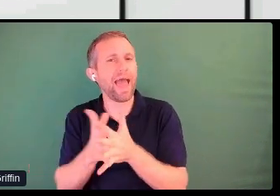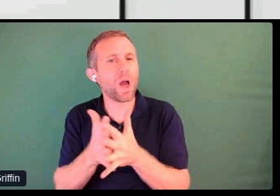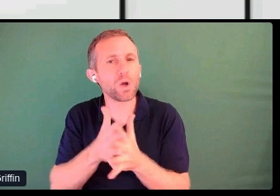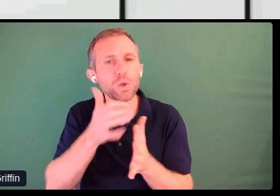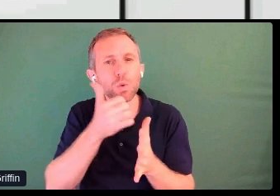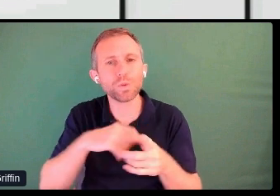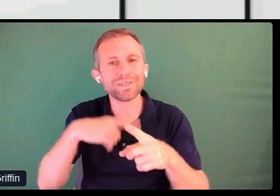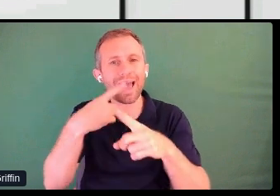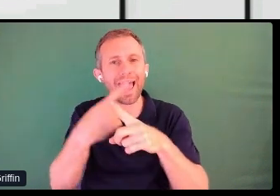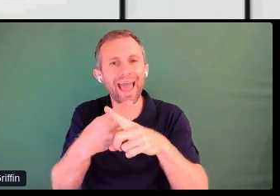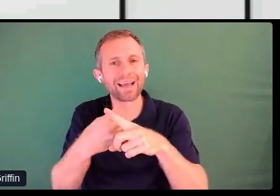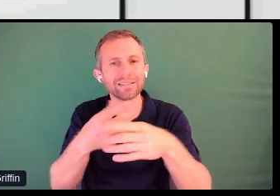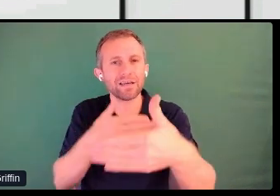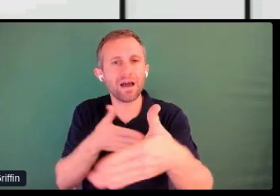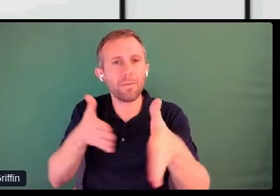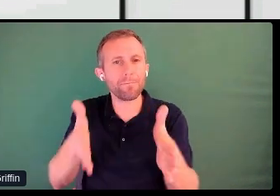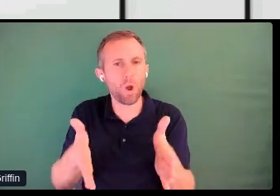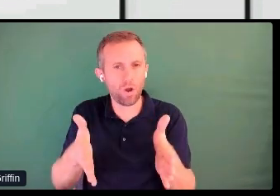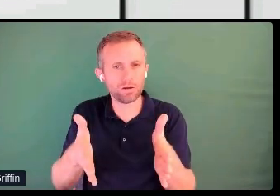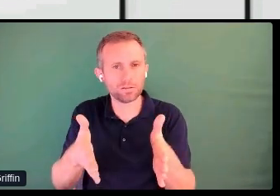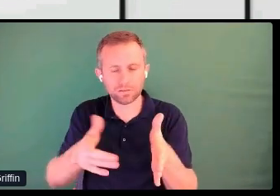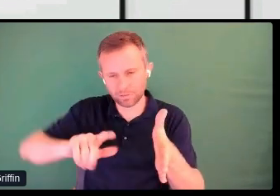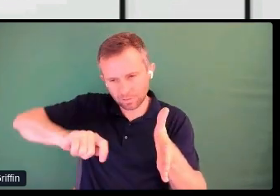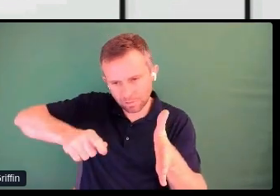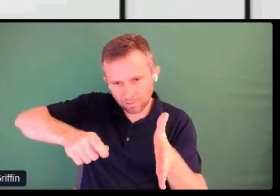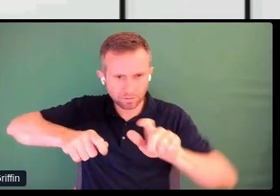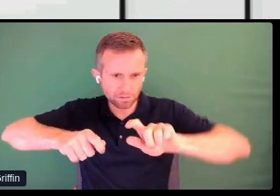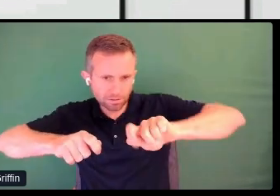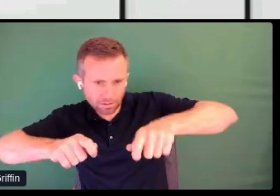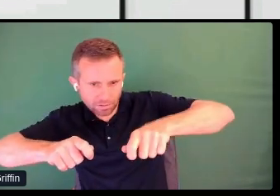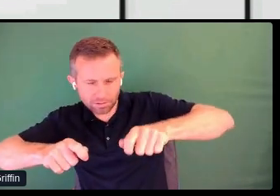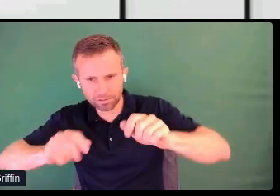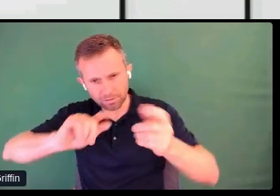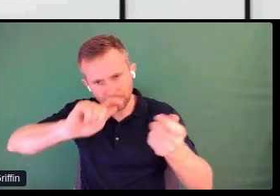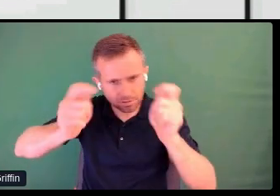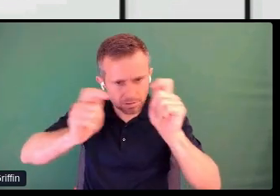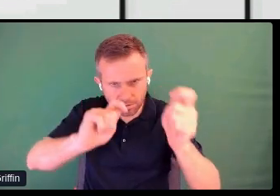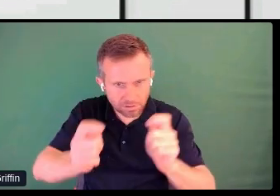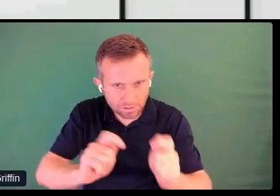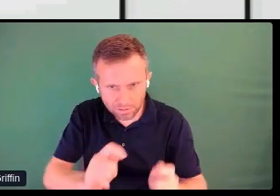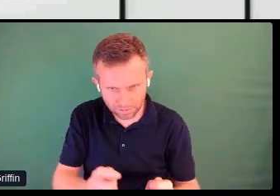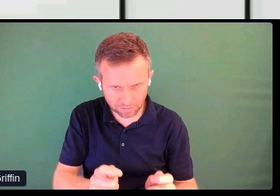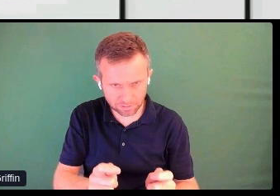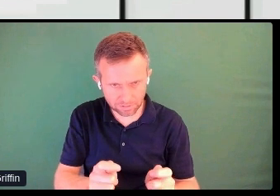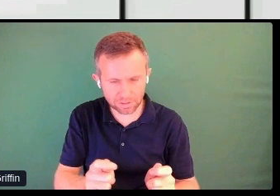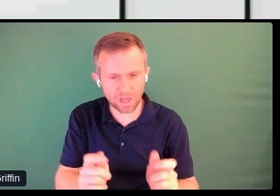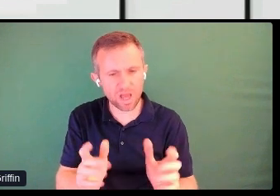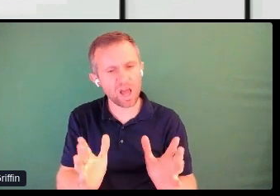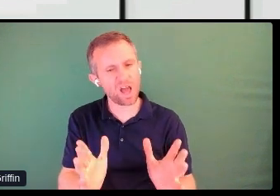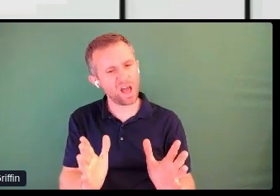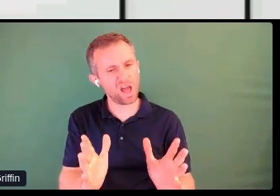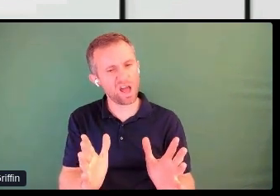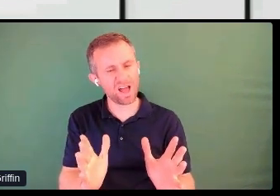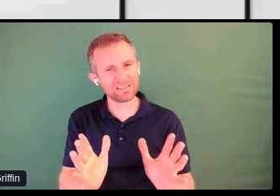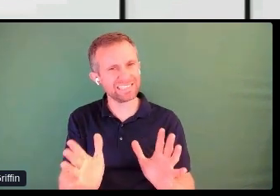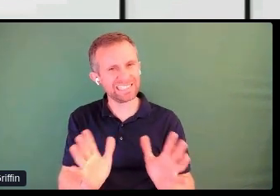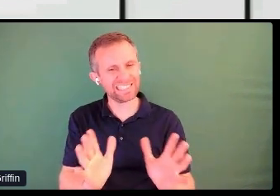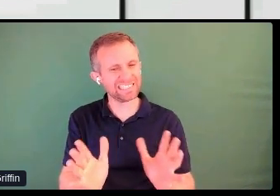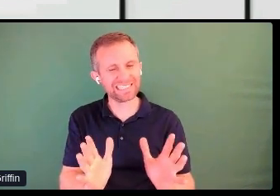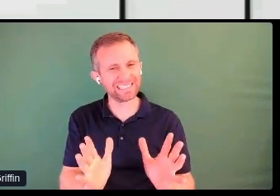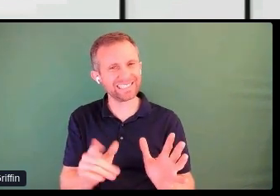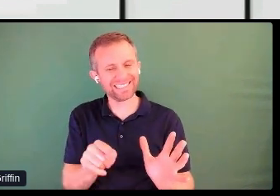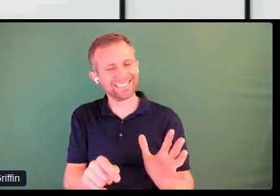talking to occupational therapists, experts, and potential users, it became evident that we needed to extend the ecosystem